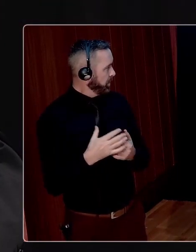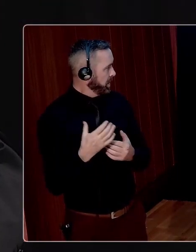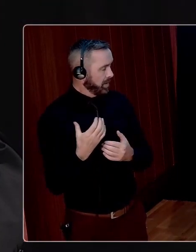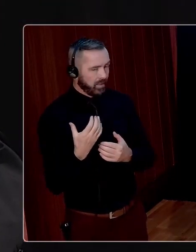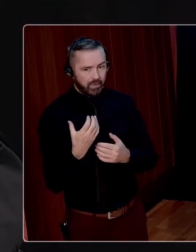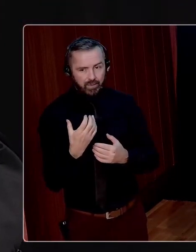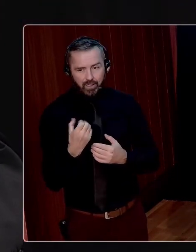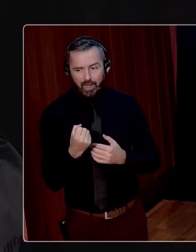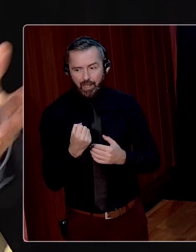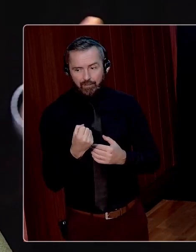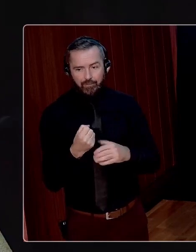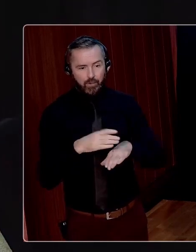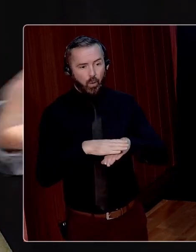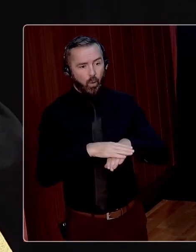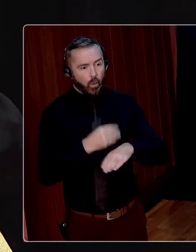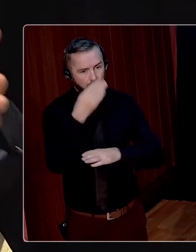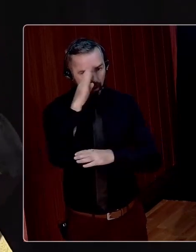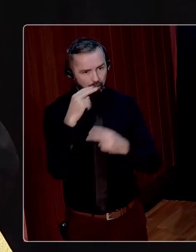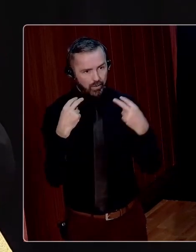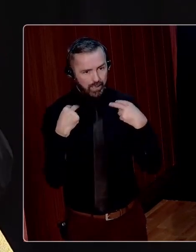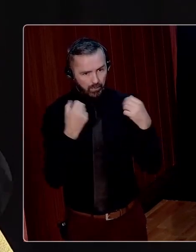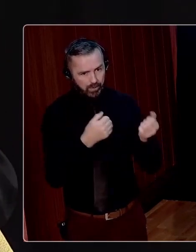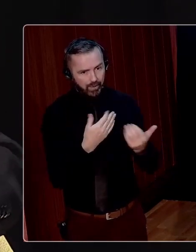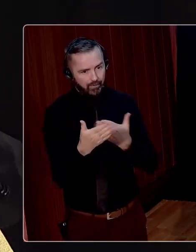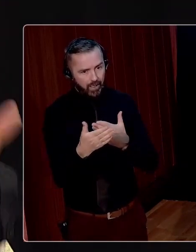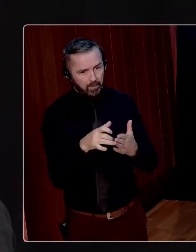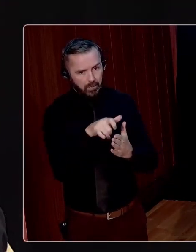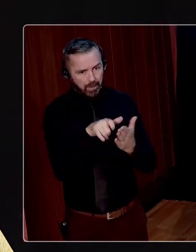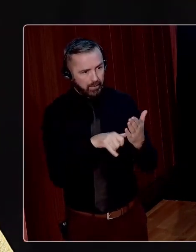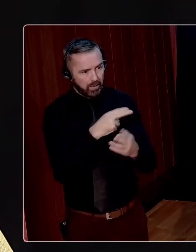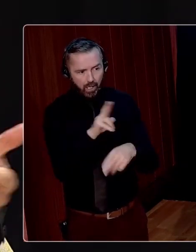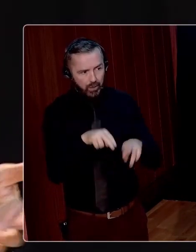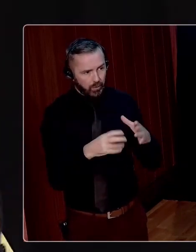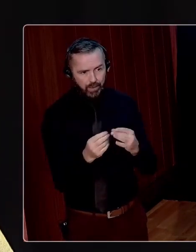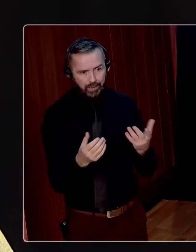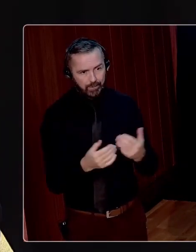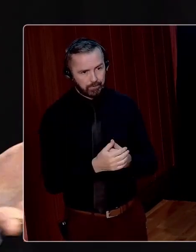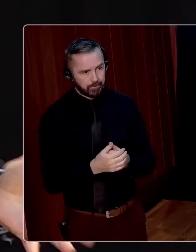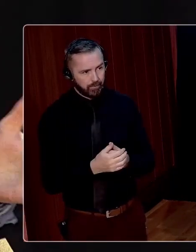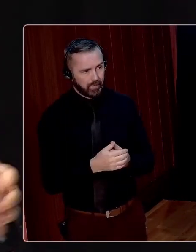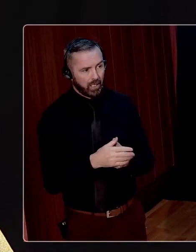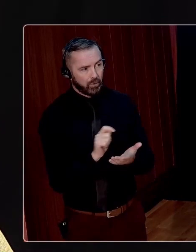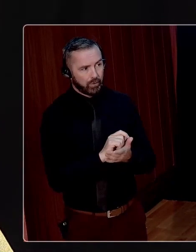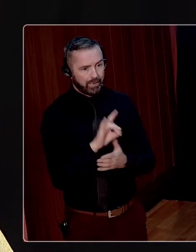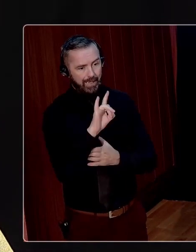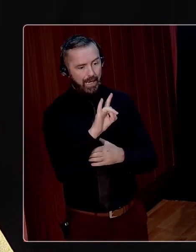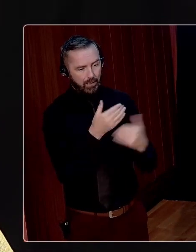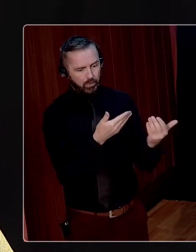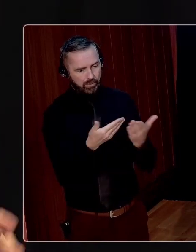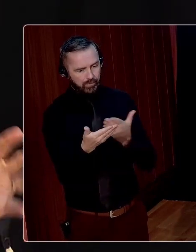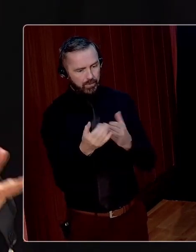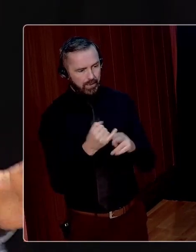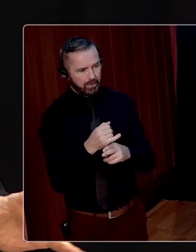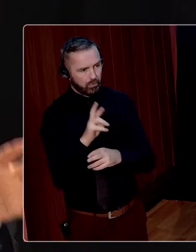the H's are available in the oldest Irish language manuscripts. It's not a new thing that the written H was brought in